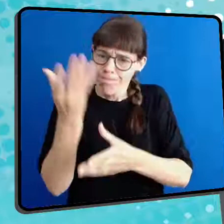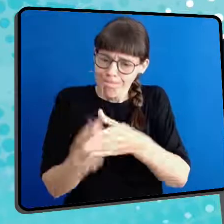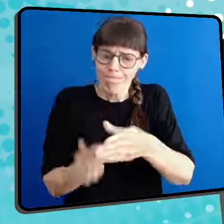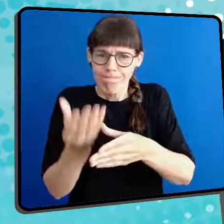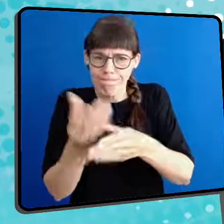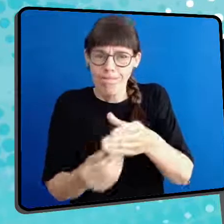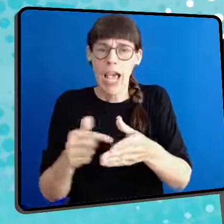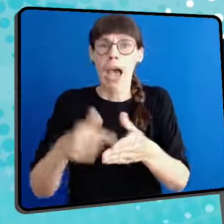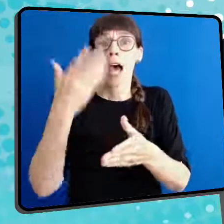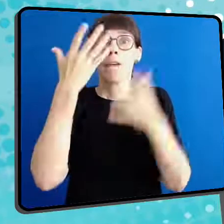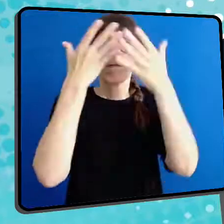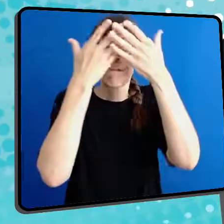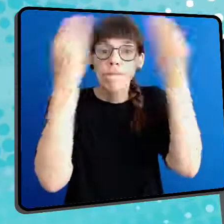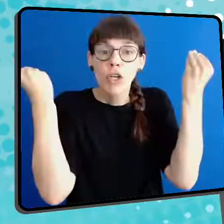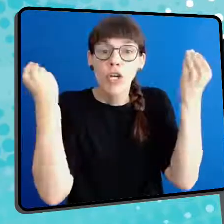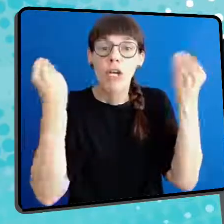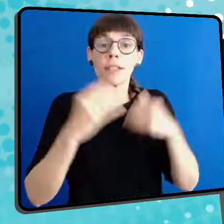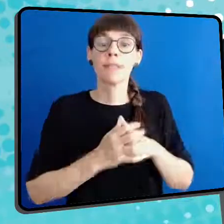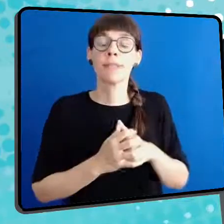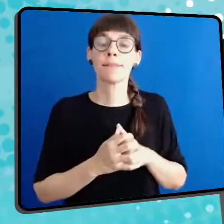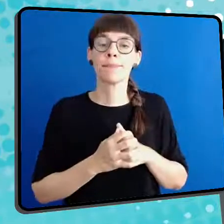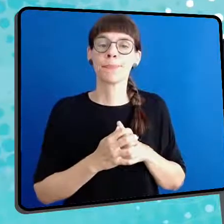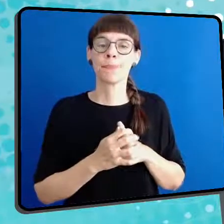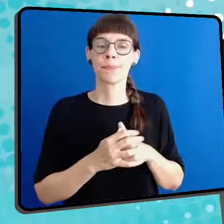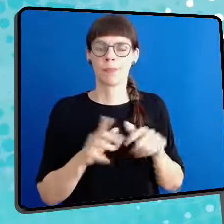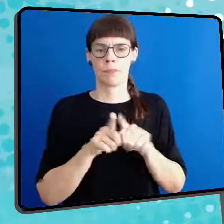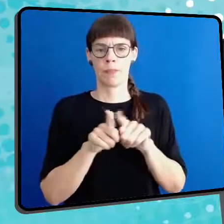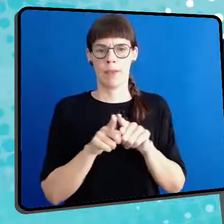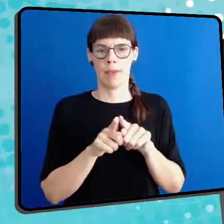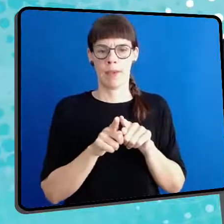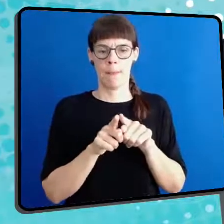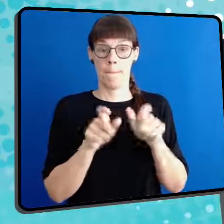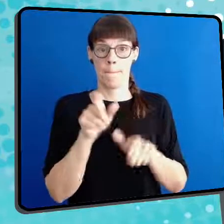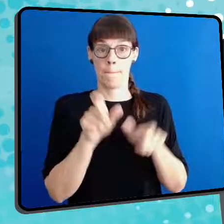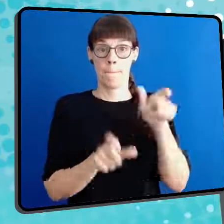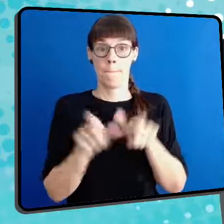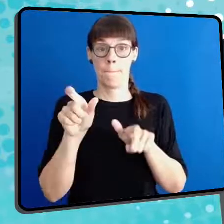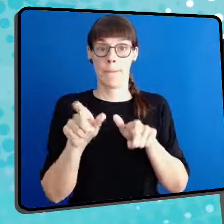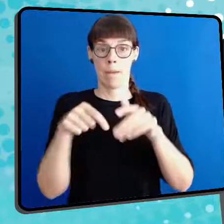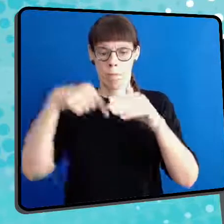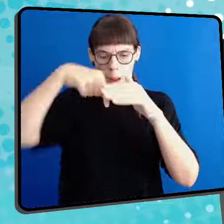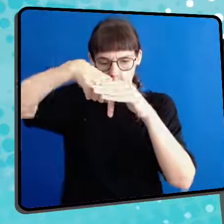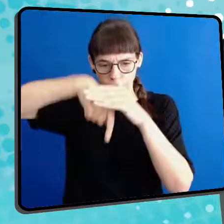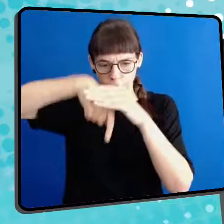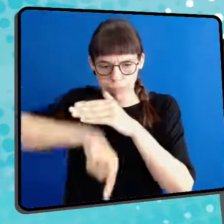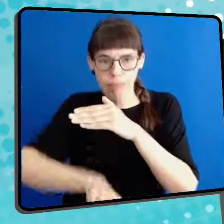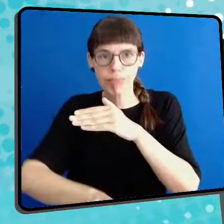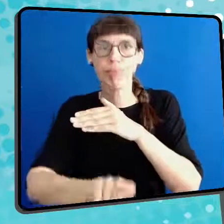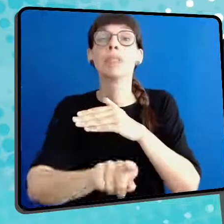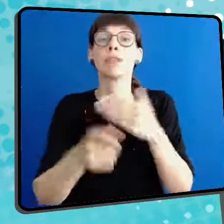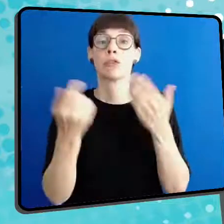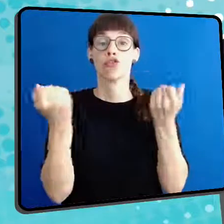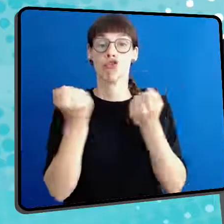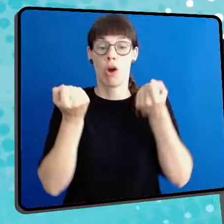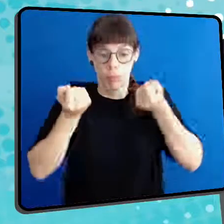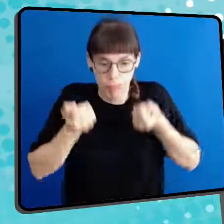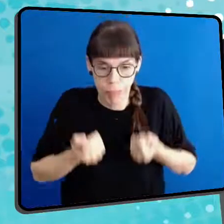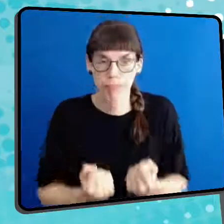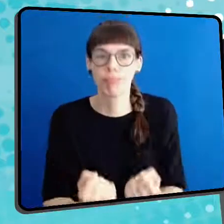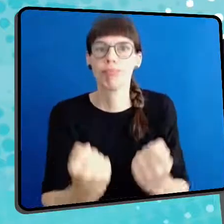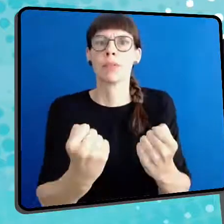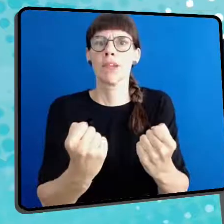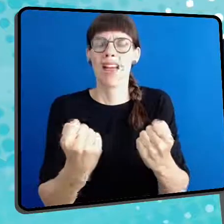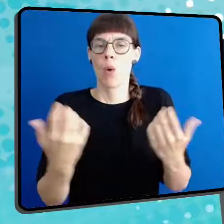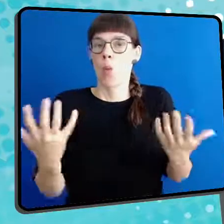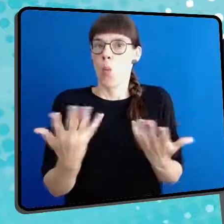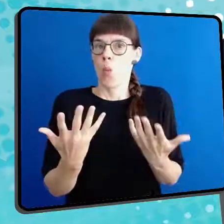when people, for example, drive through a tunnel in their car, like what will the auto response be that we have ready when we can't